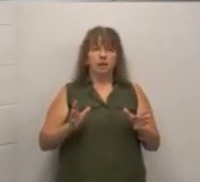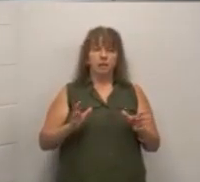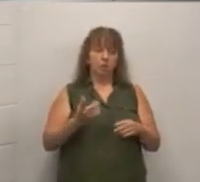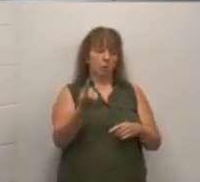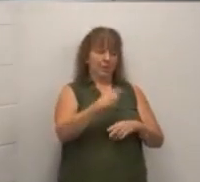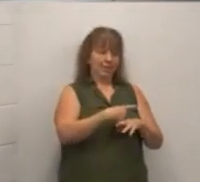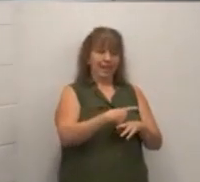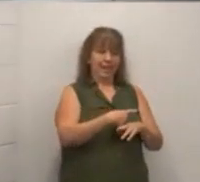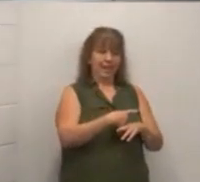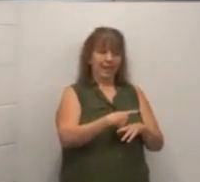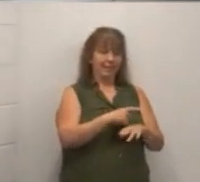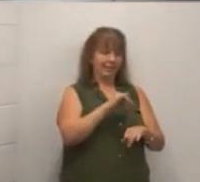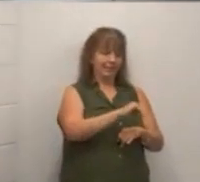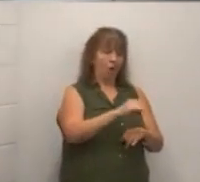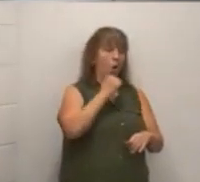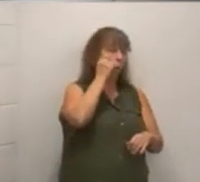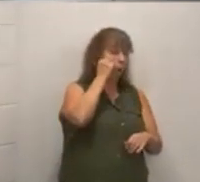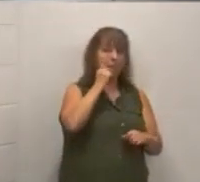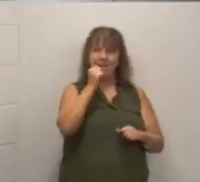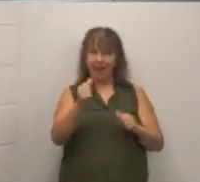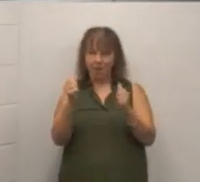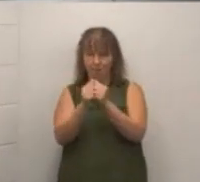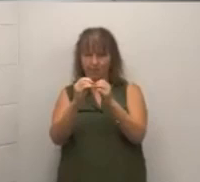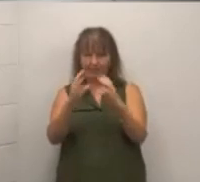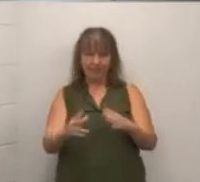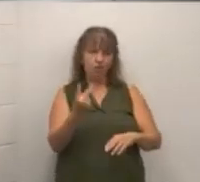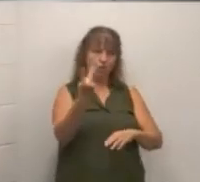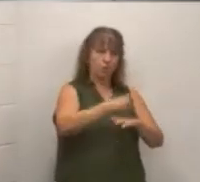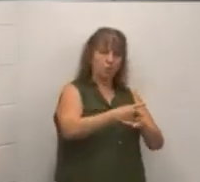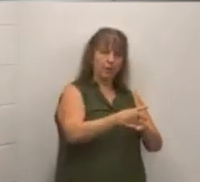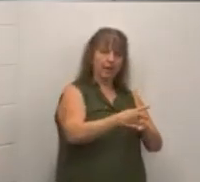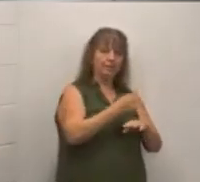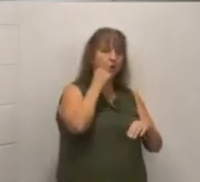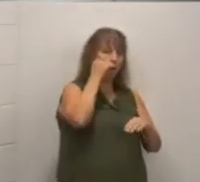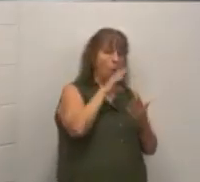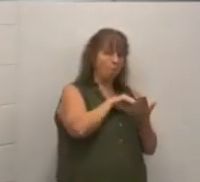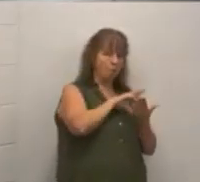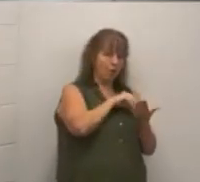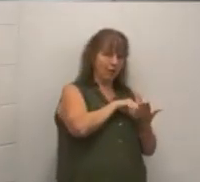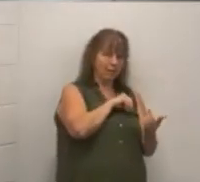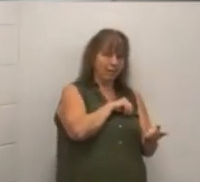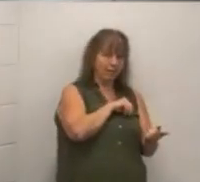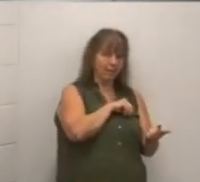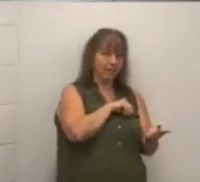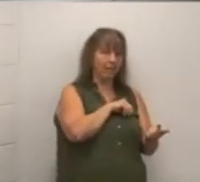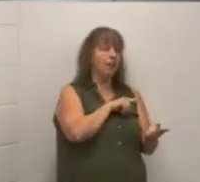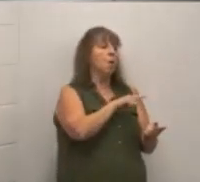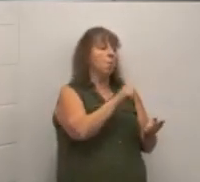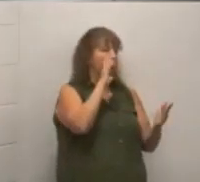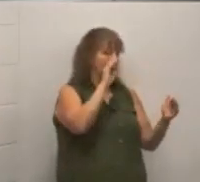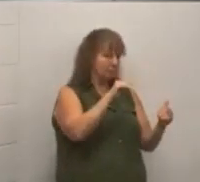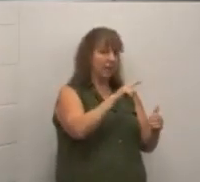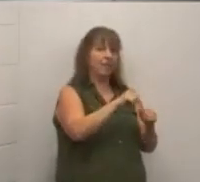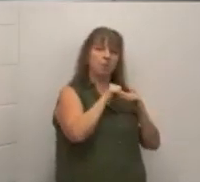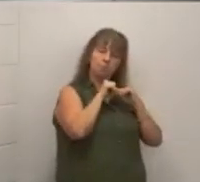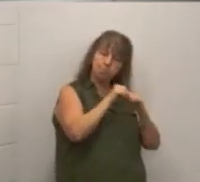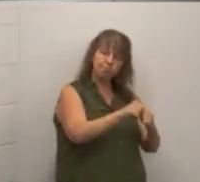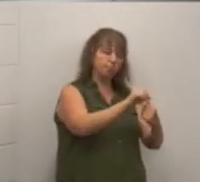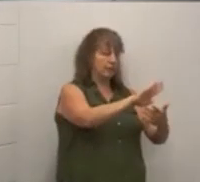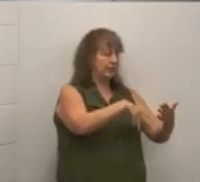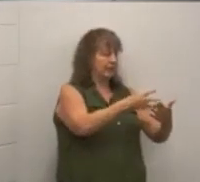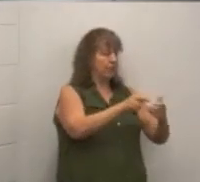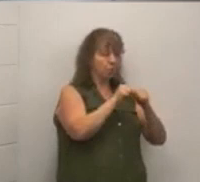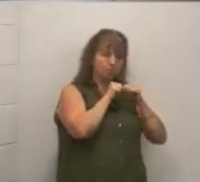that students are at home and not in front of their teachers, we do expect them to continue to follow their regular